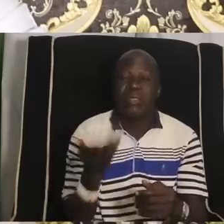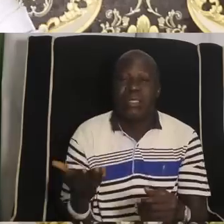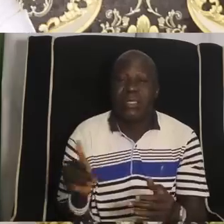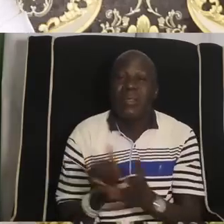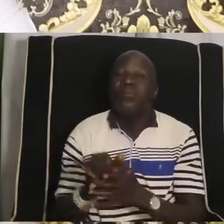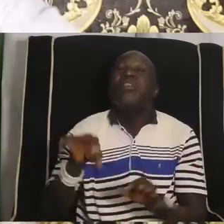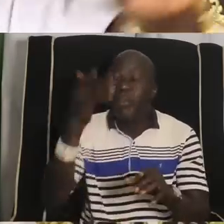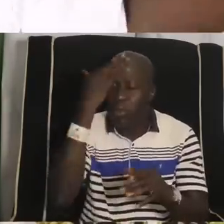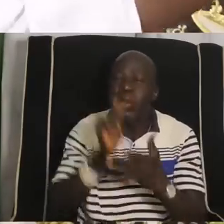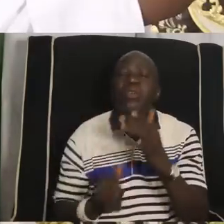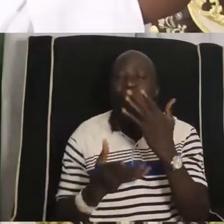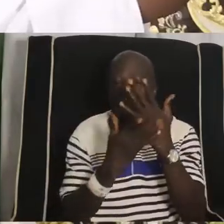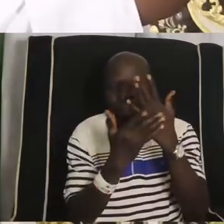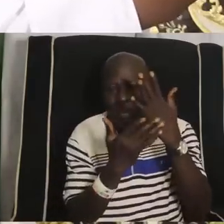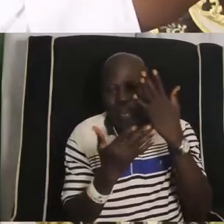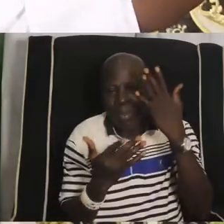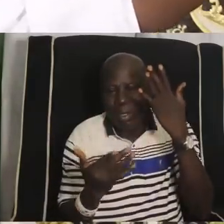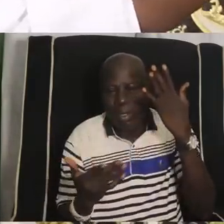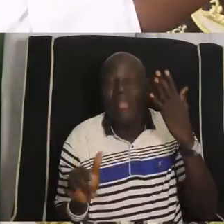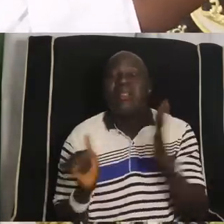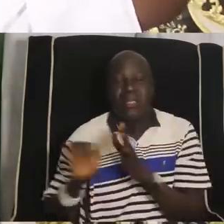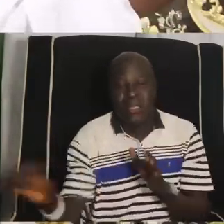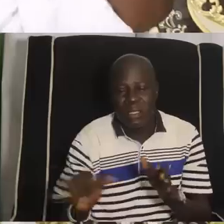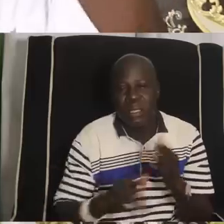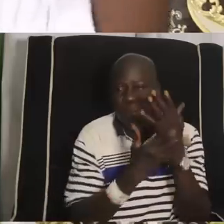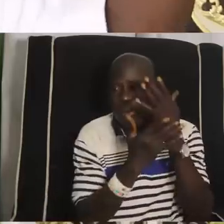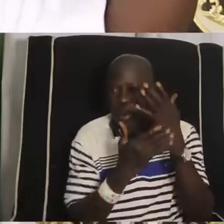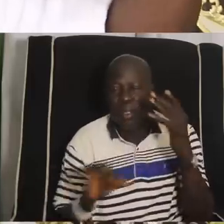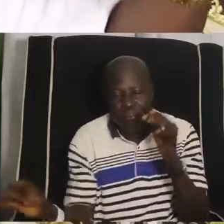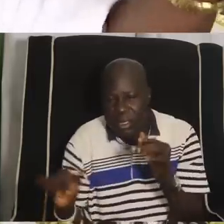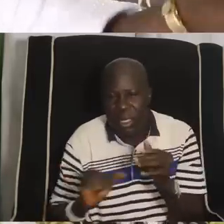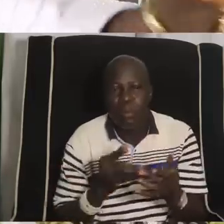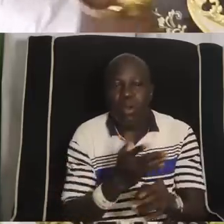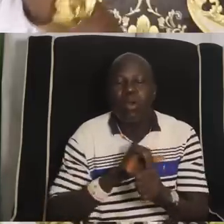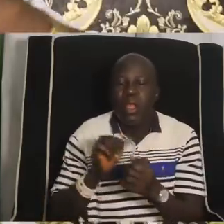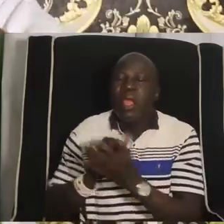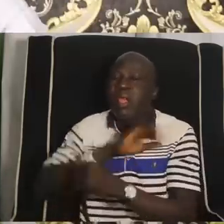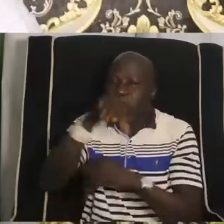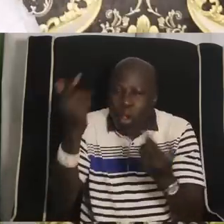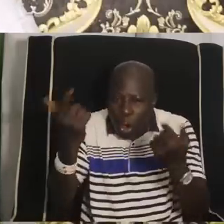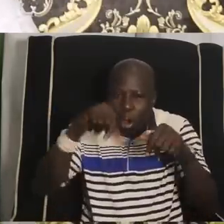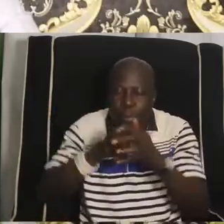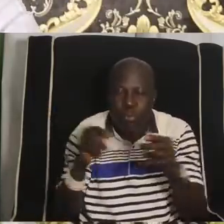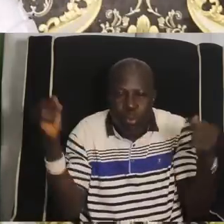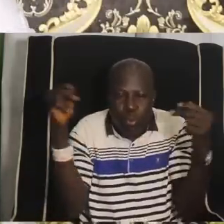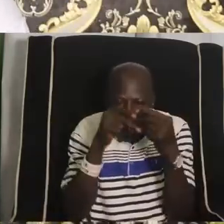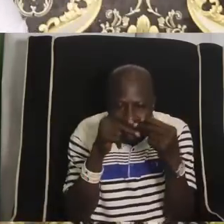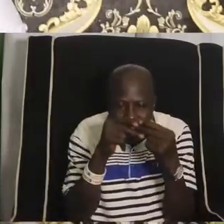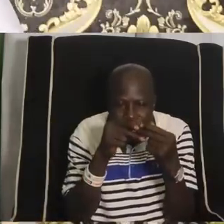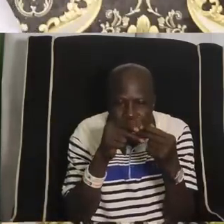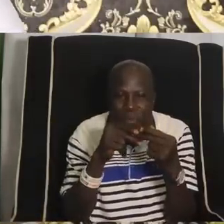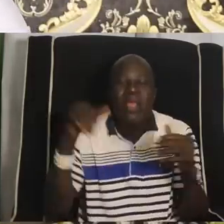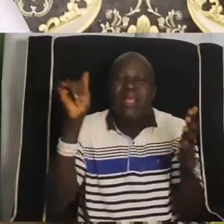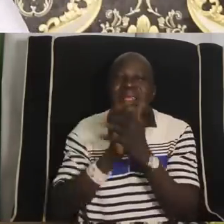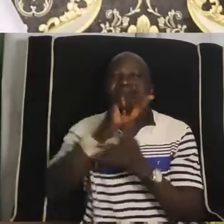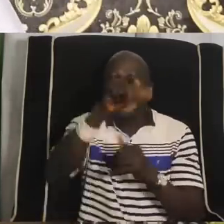So, oh, my God. Do you know what they call blood? And the same blood. And the same blood. So, oh, my what takora? You will not stand against